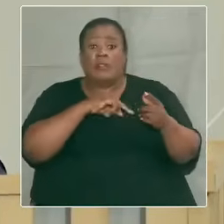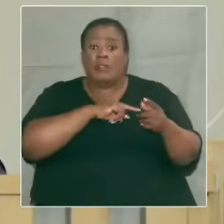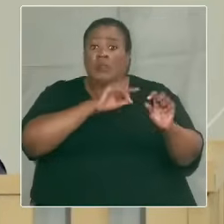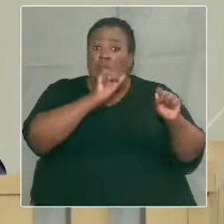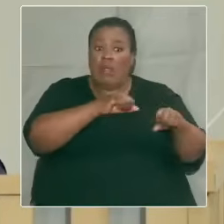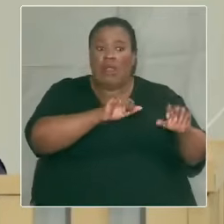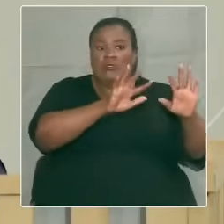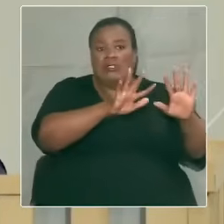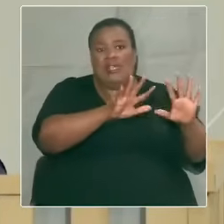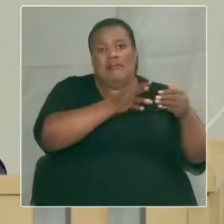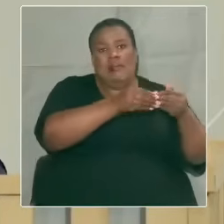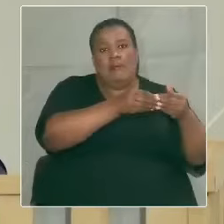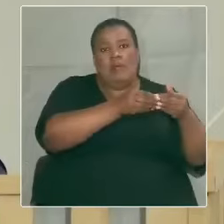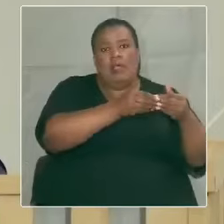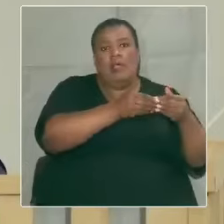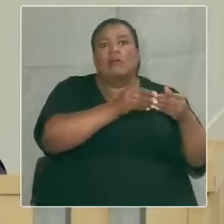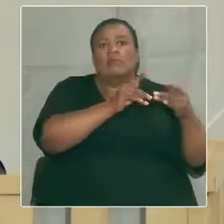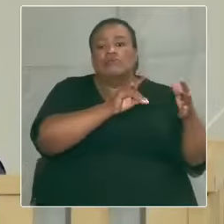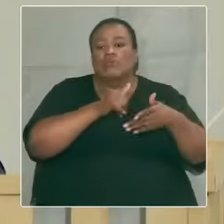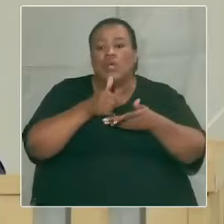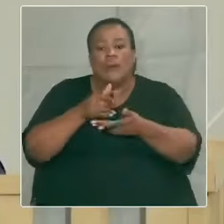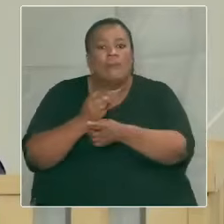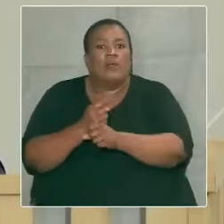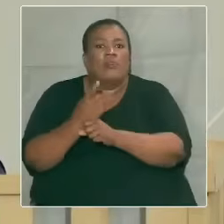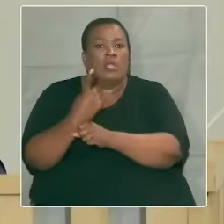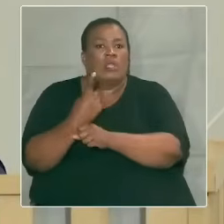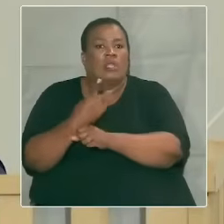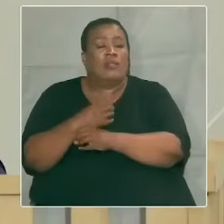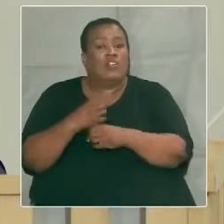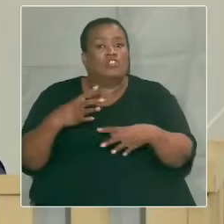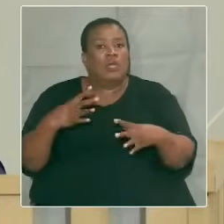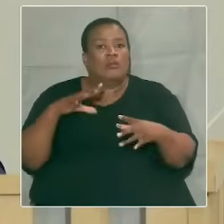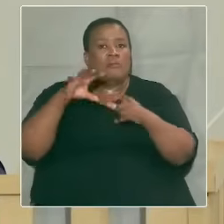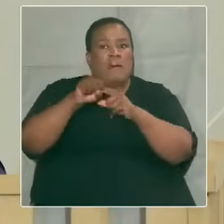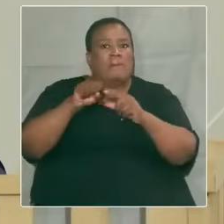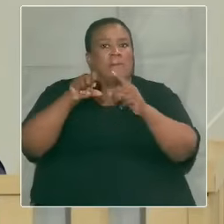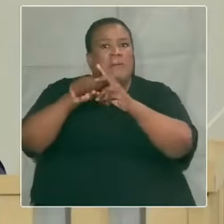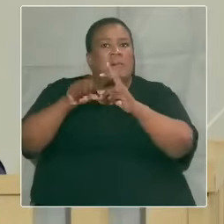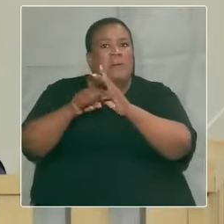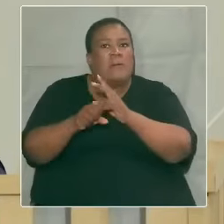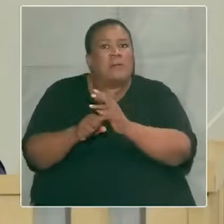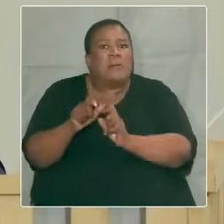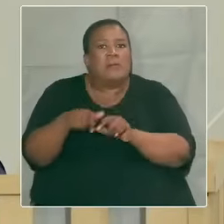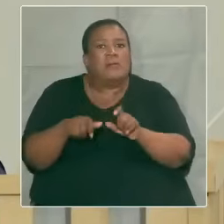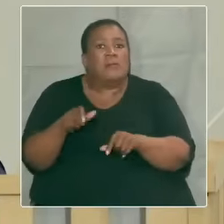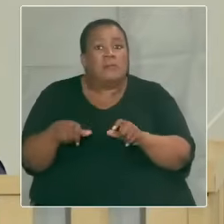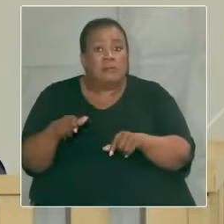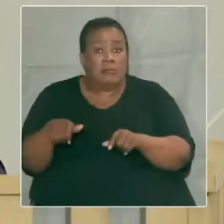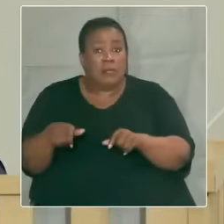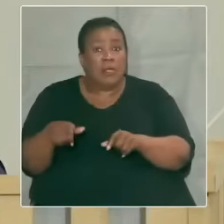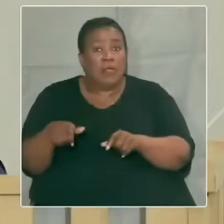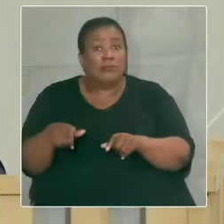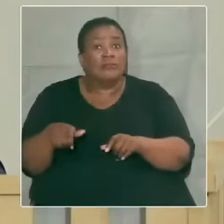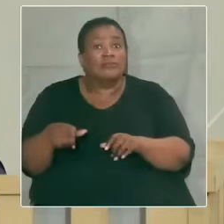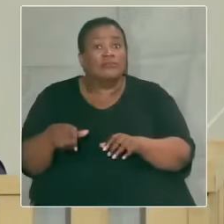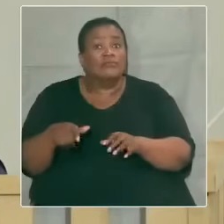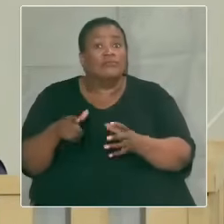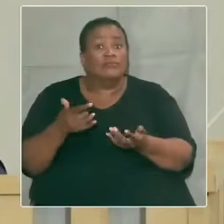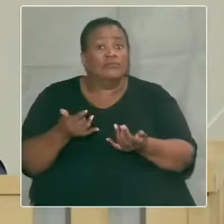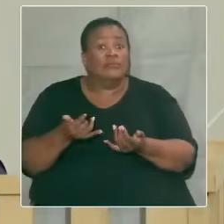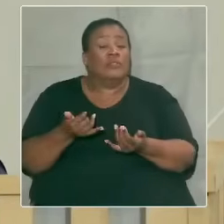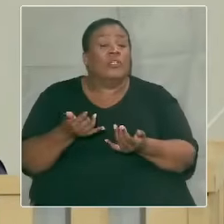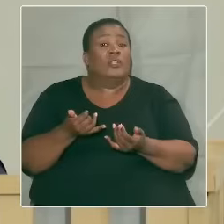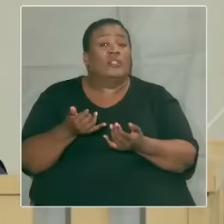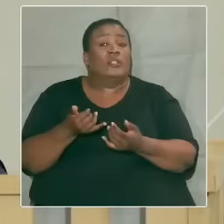Gauteng. They started making a breakthrough, and also they unraveled more